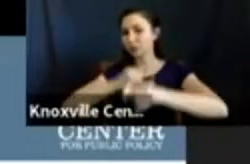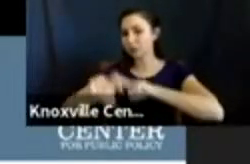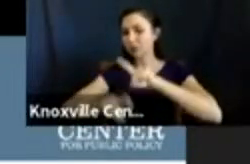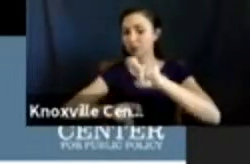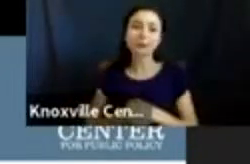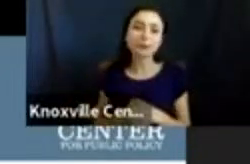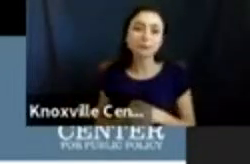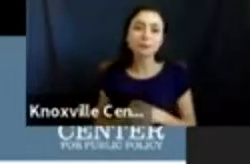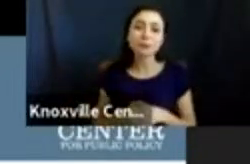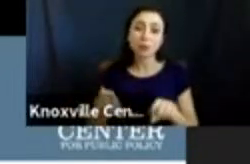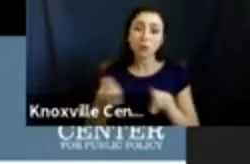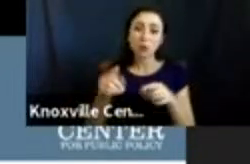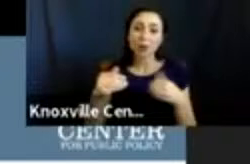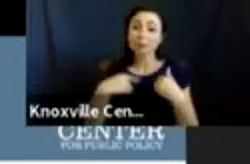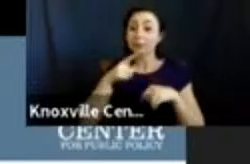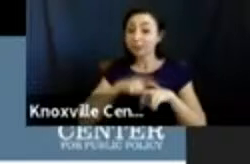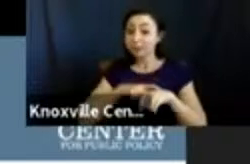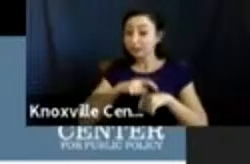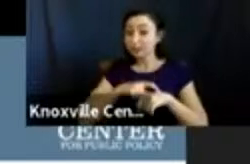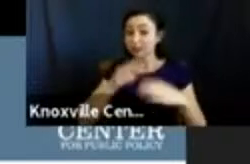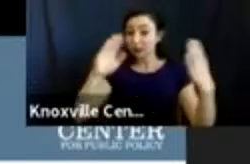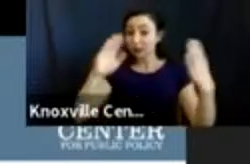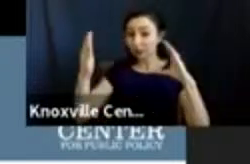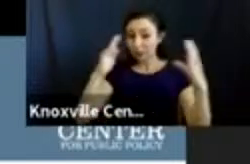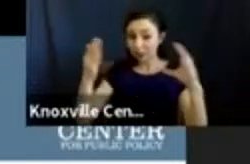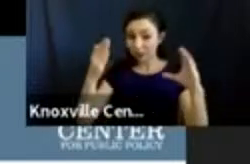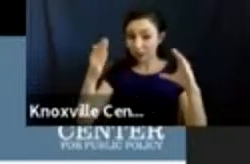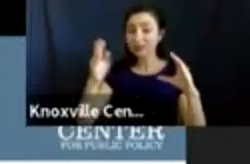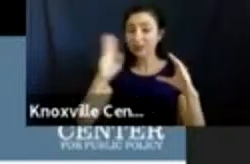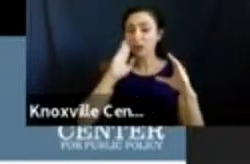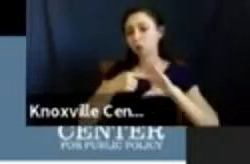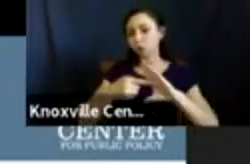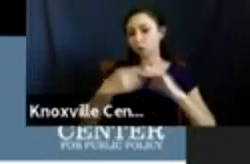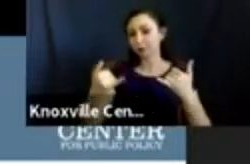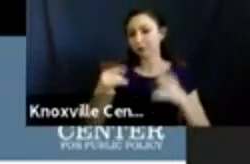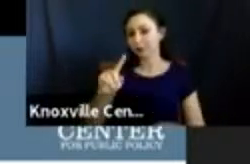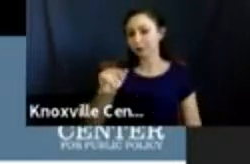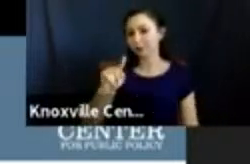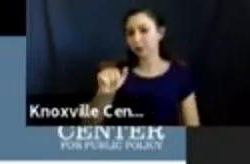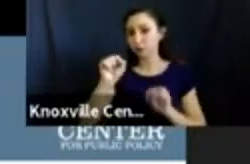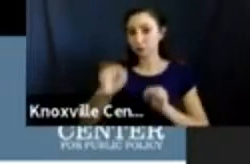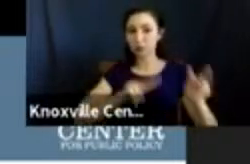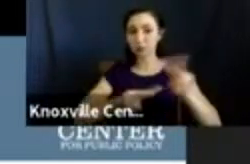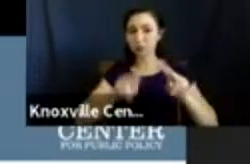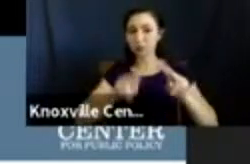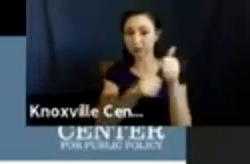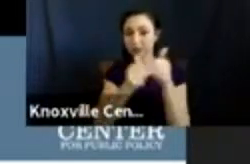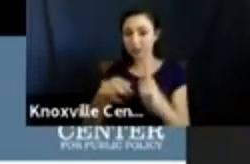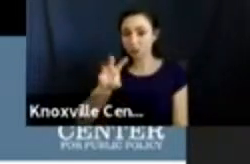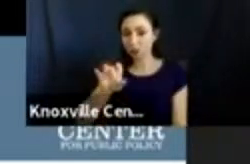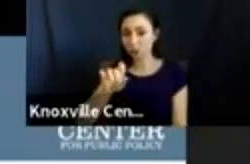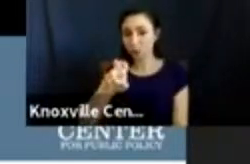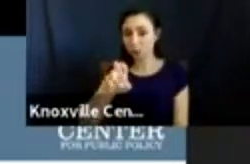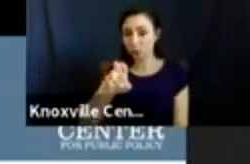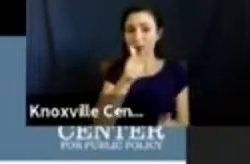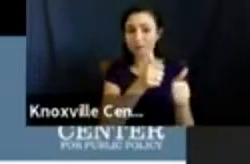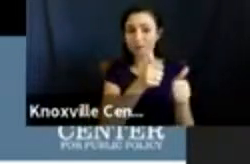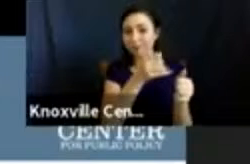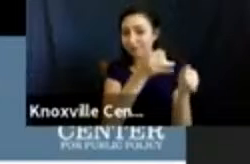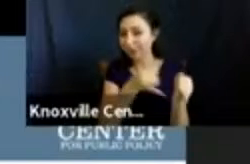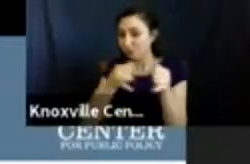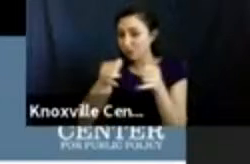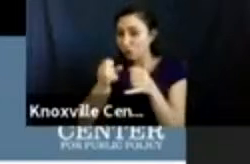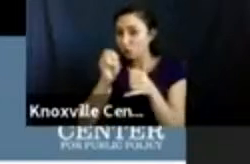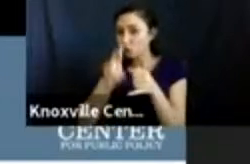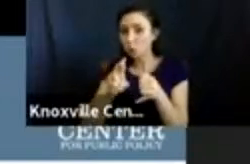comparison. I'm going to show some of the time series data today. So you can look at each wave individually, or also look at how the questions have, answers